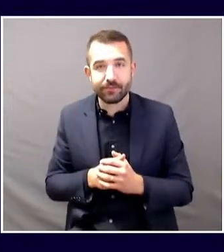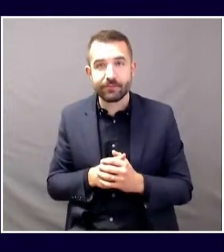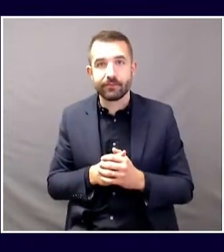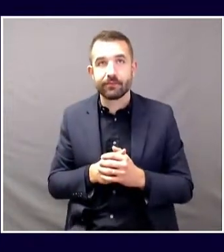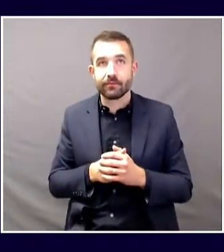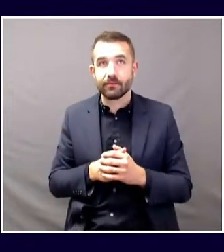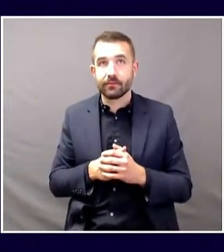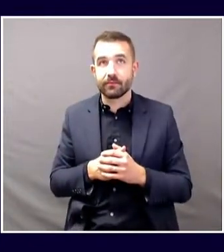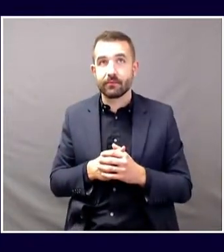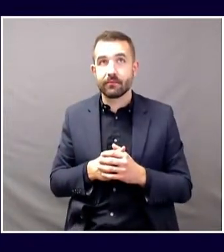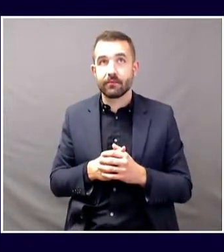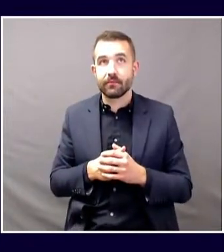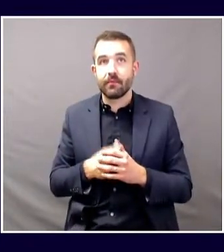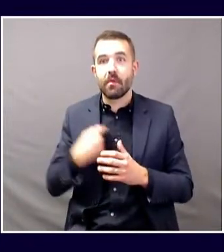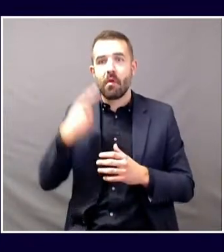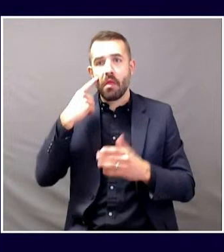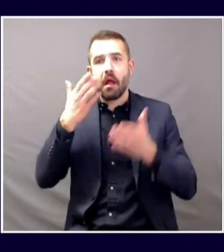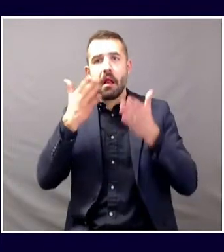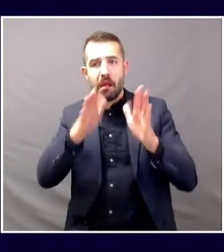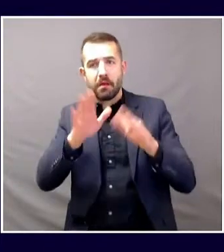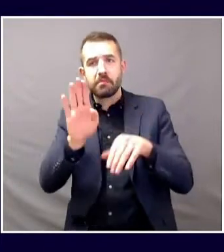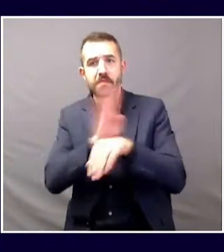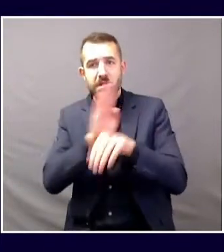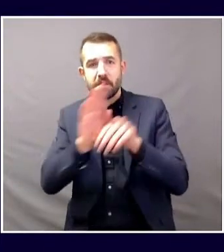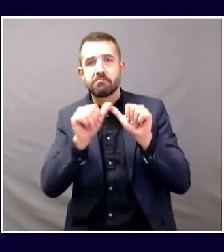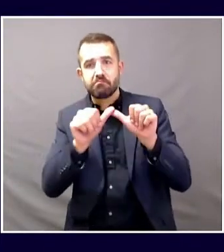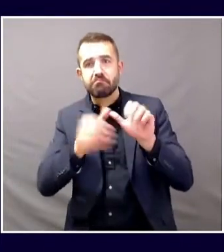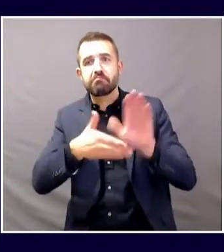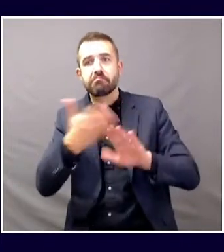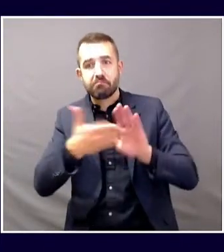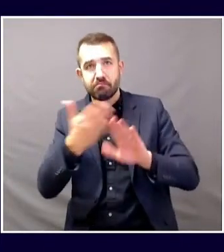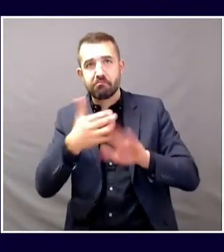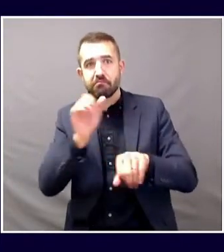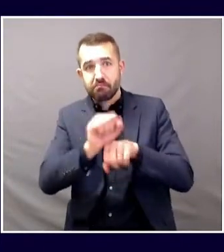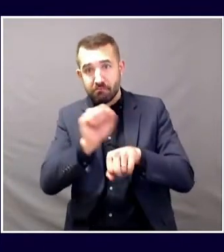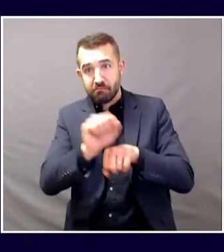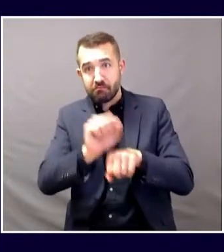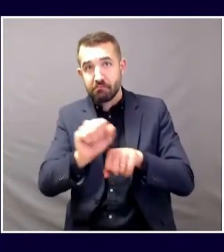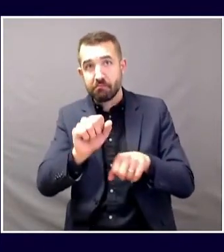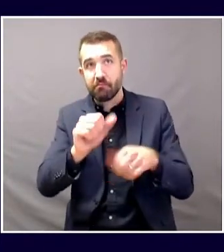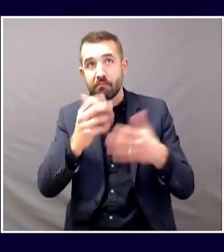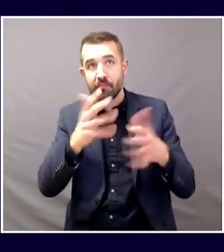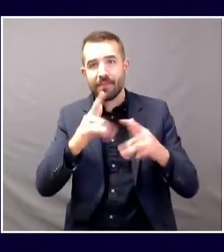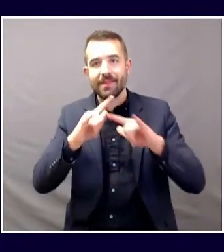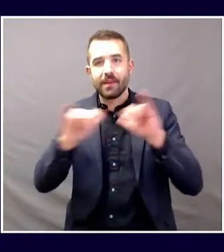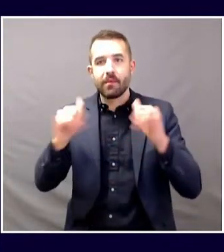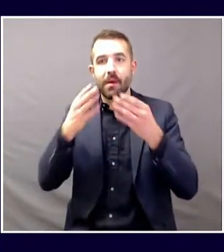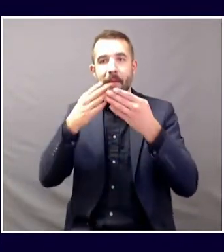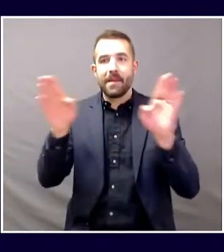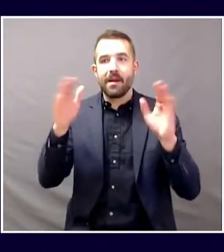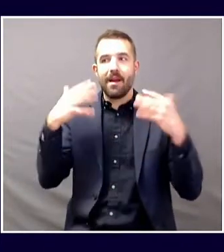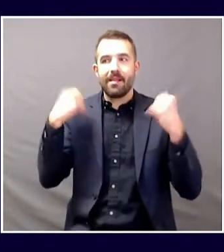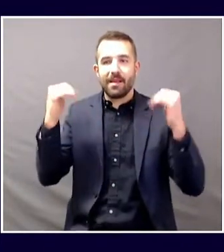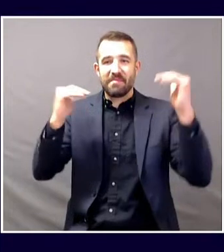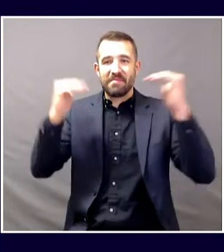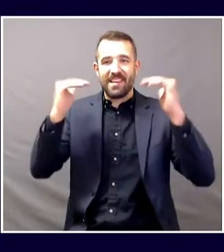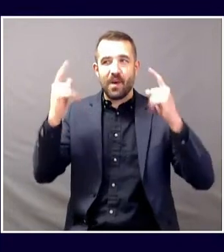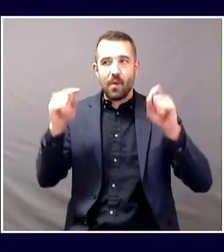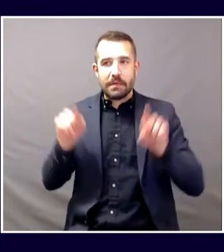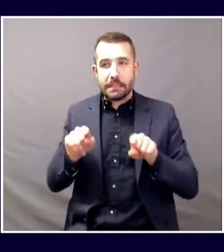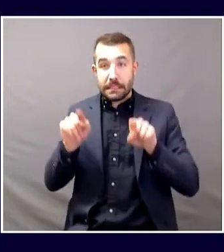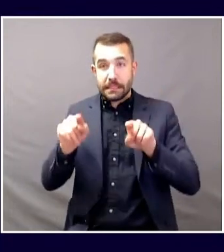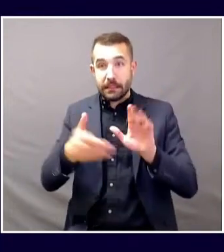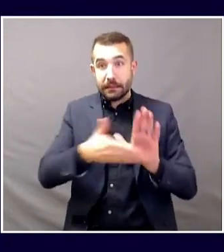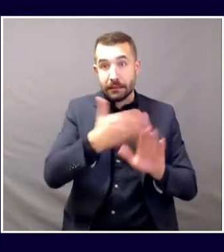business capacity as possible and preserved public health, and was that balance that we continue to always look for. I completely concur, Commissioner